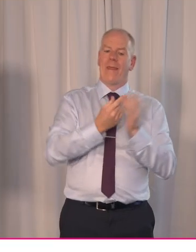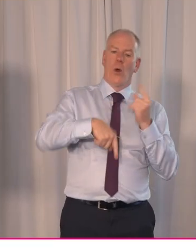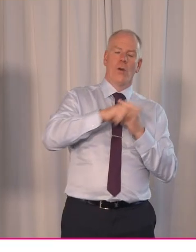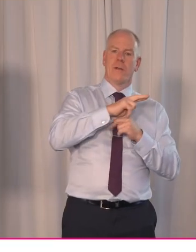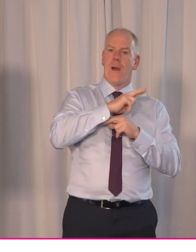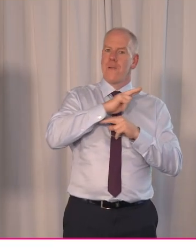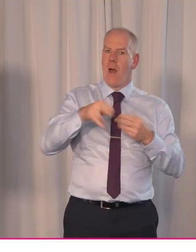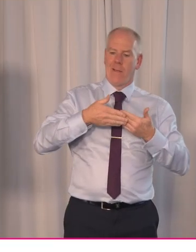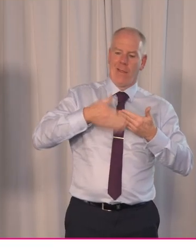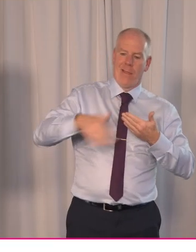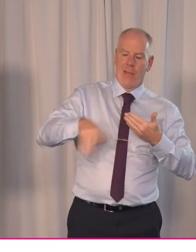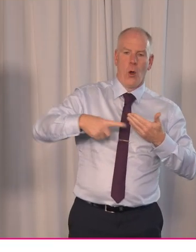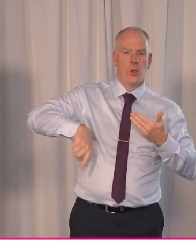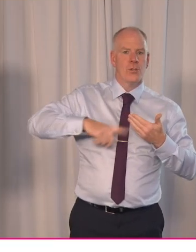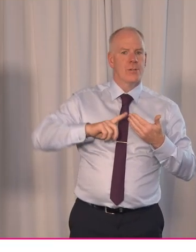us. And